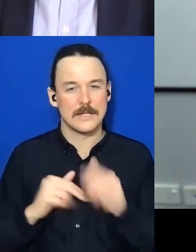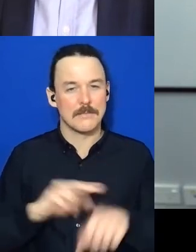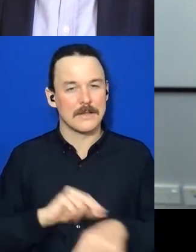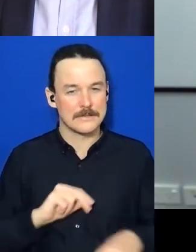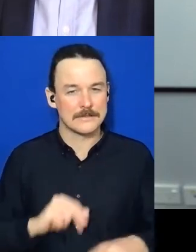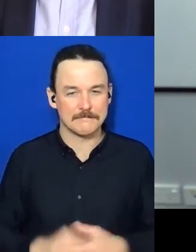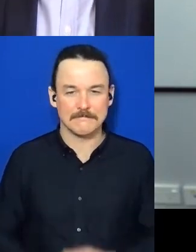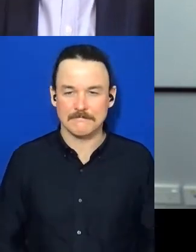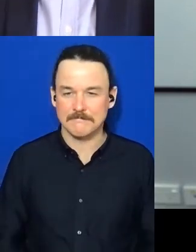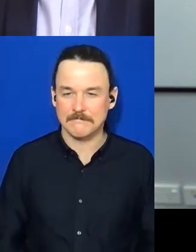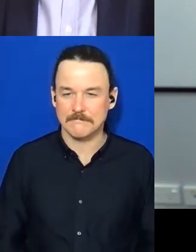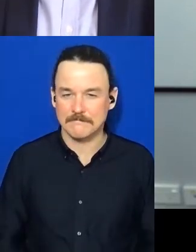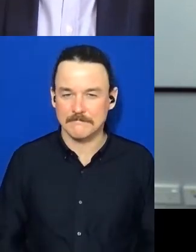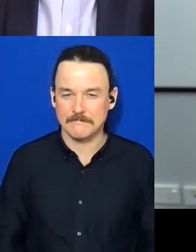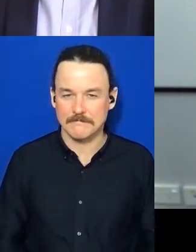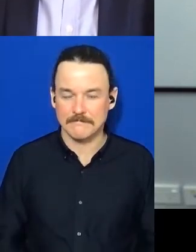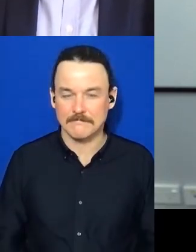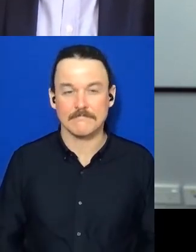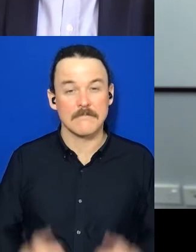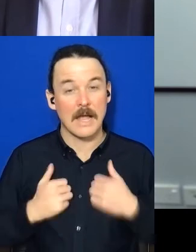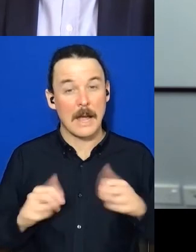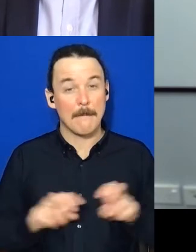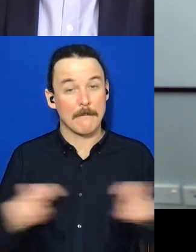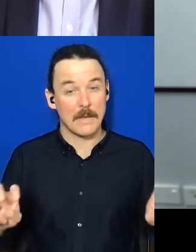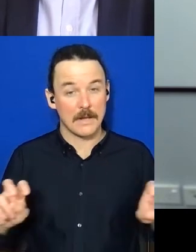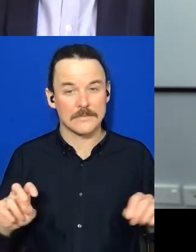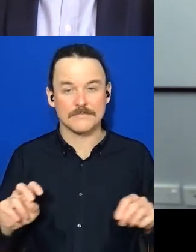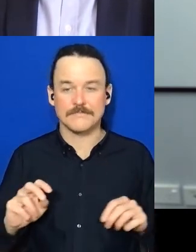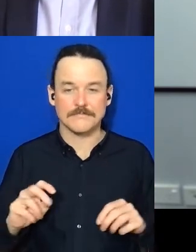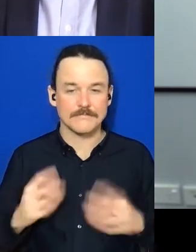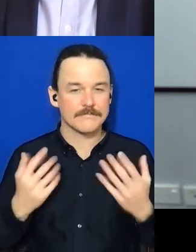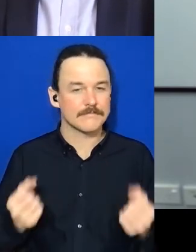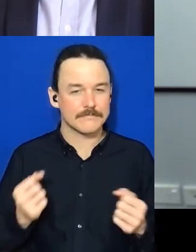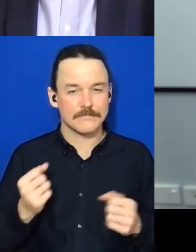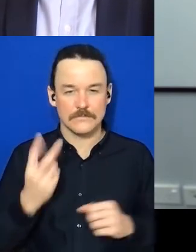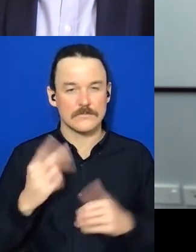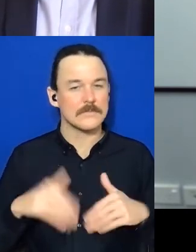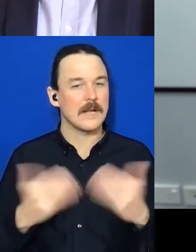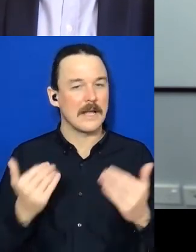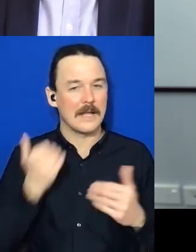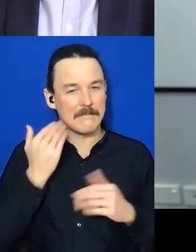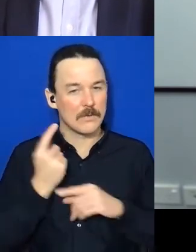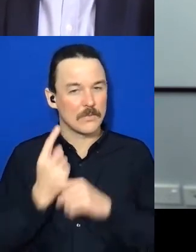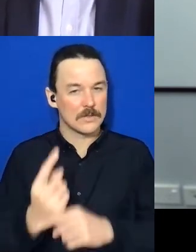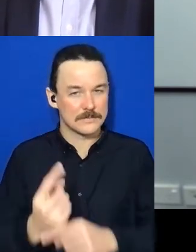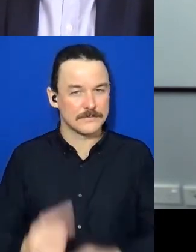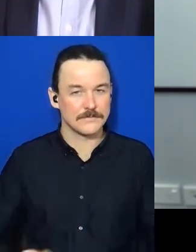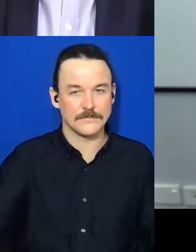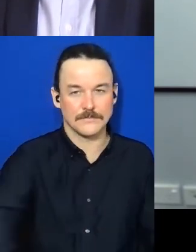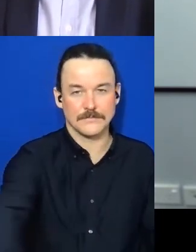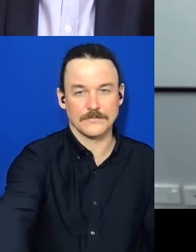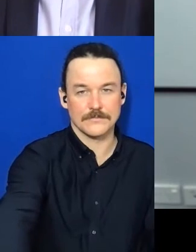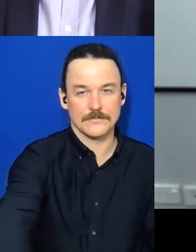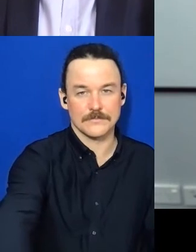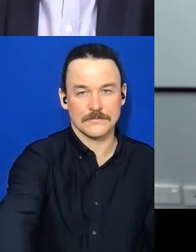we operate our panel 2 days a week. We would probably receive something like 10